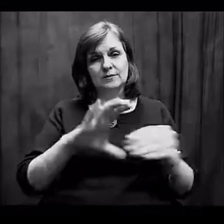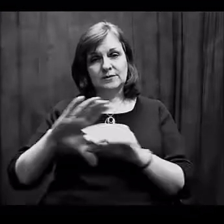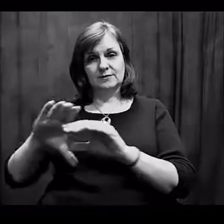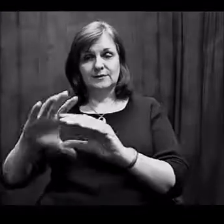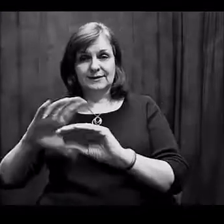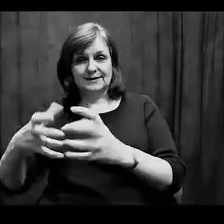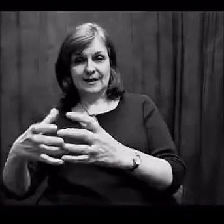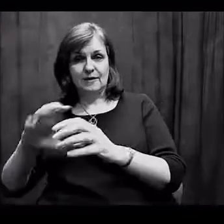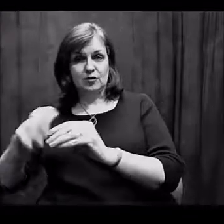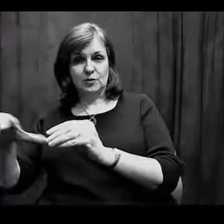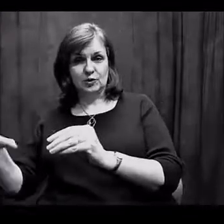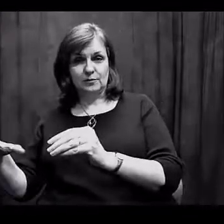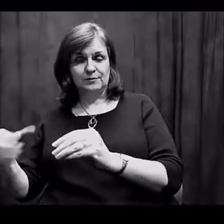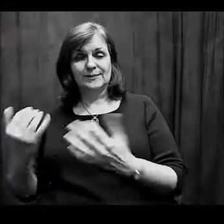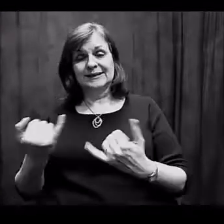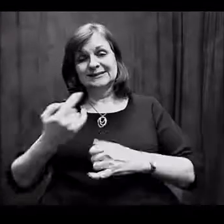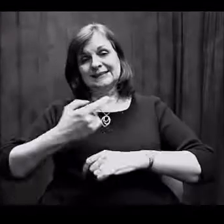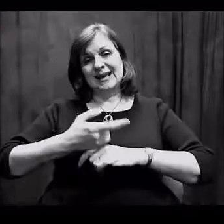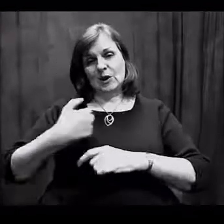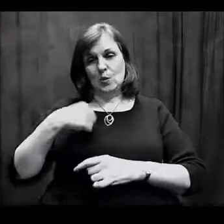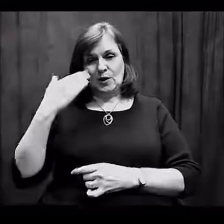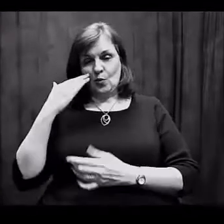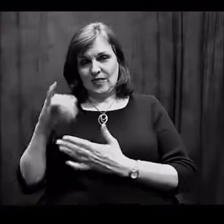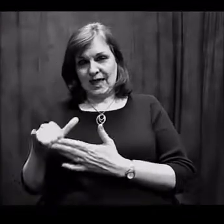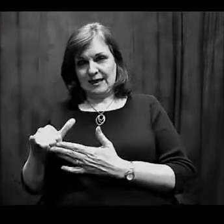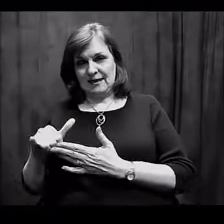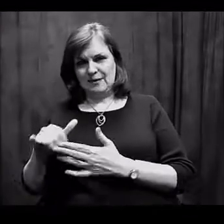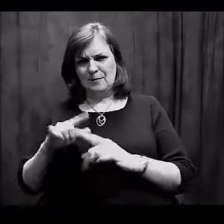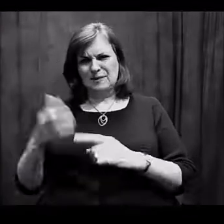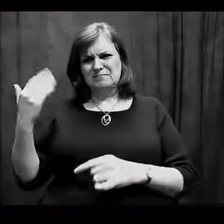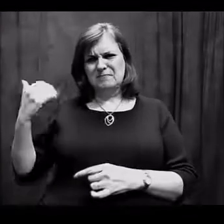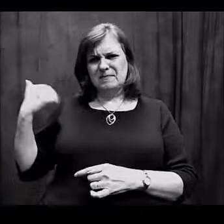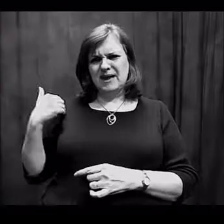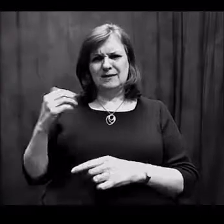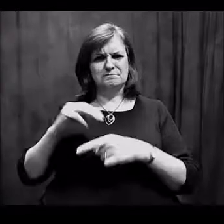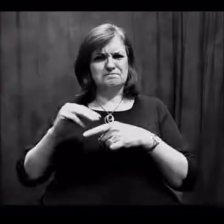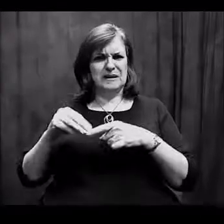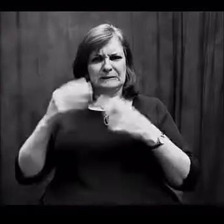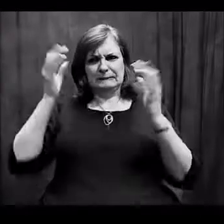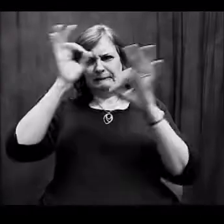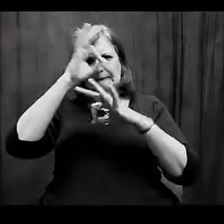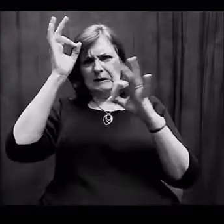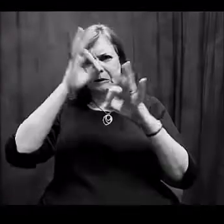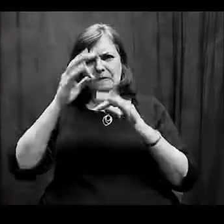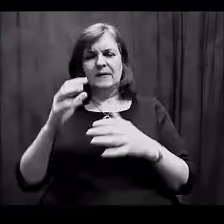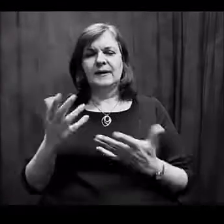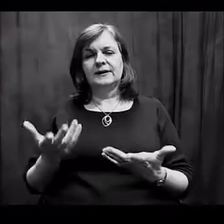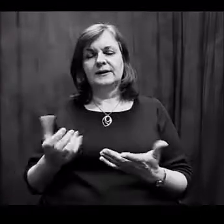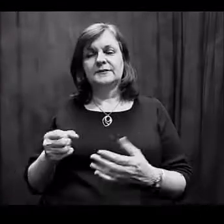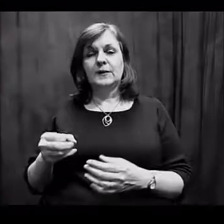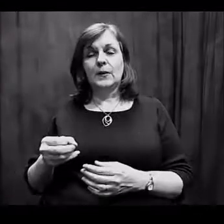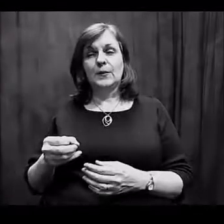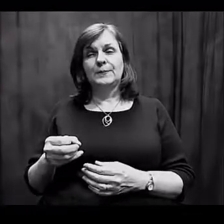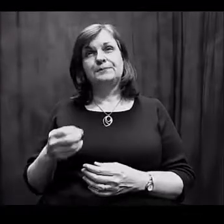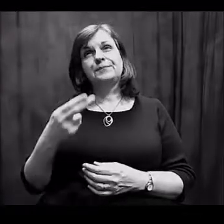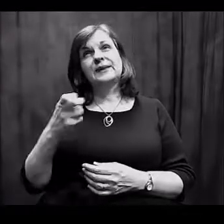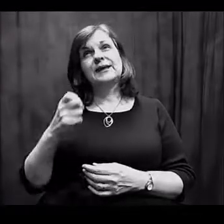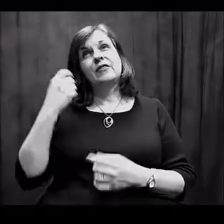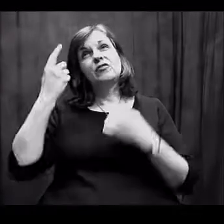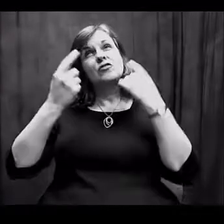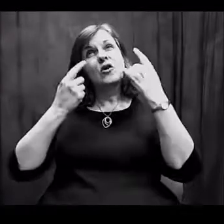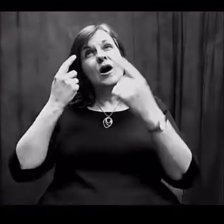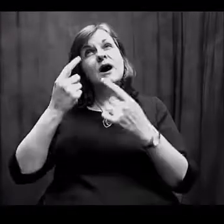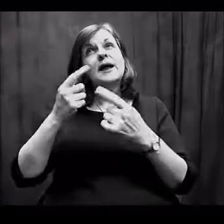chromosomes, right? Now, we know that today. Mendel didn't have a clue. So what he tried to think